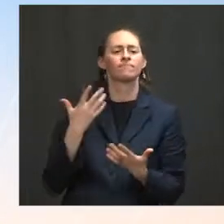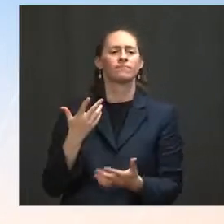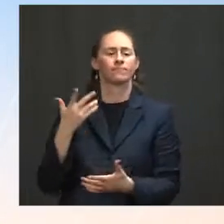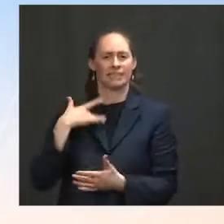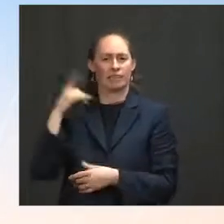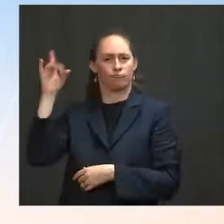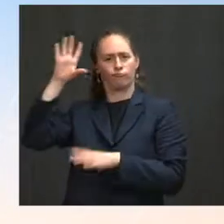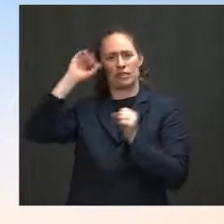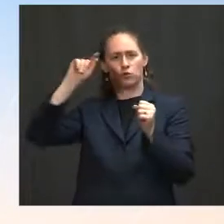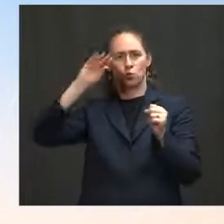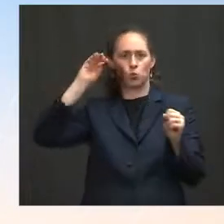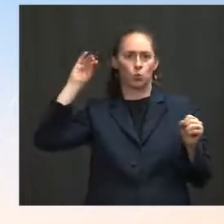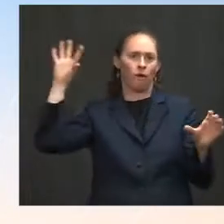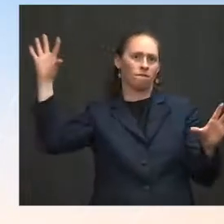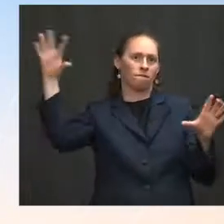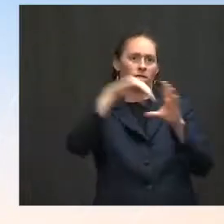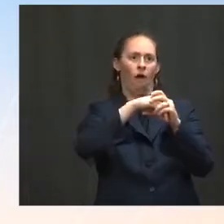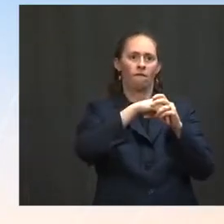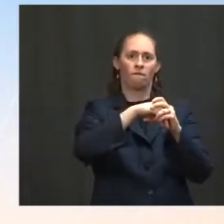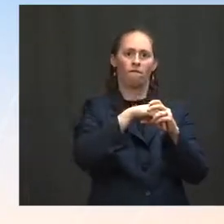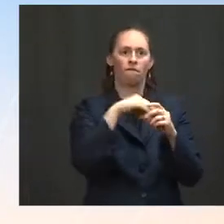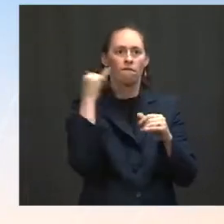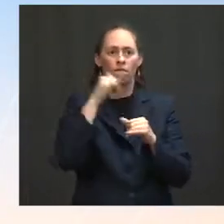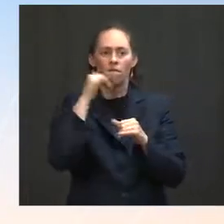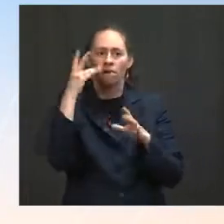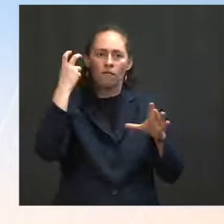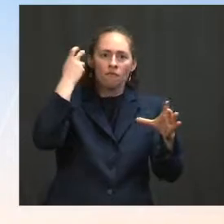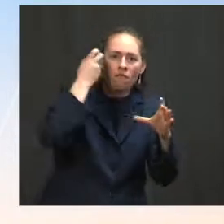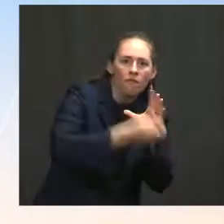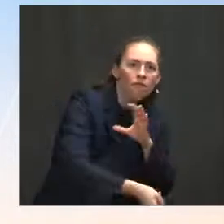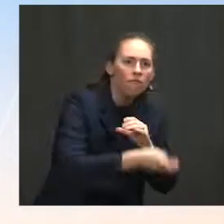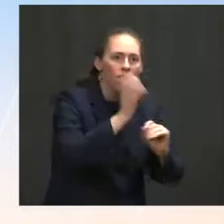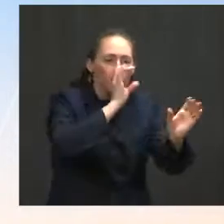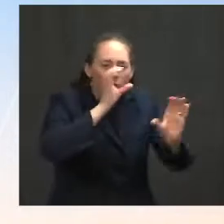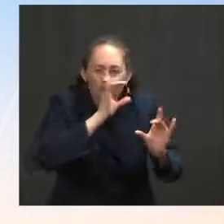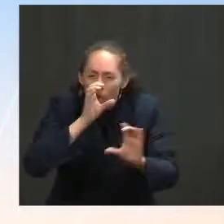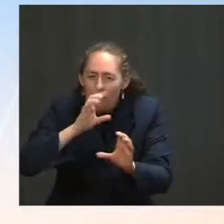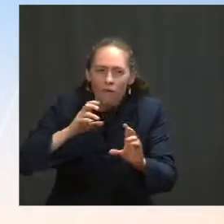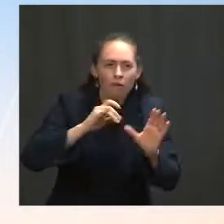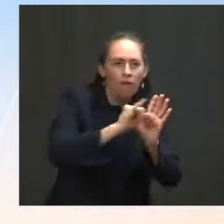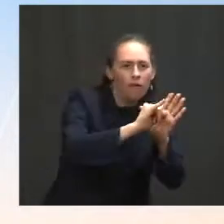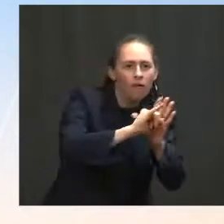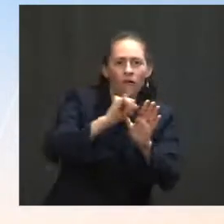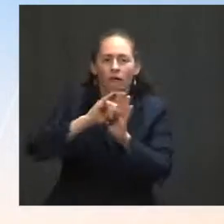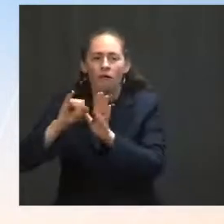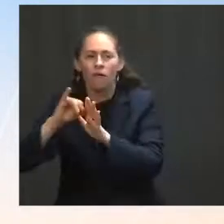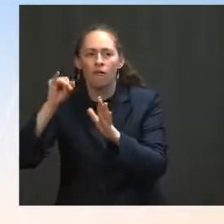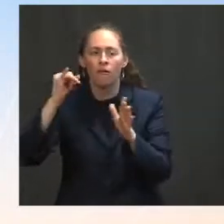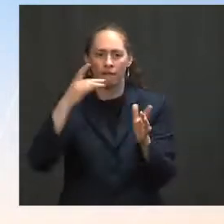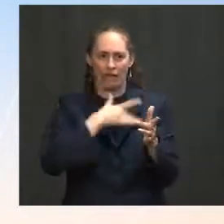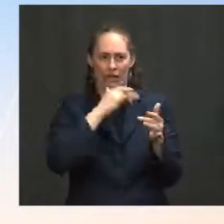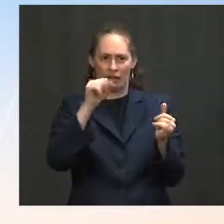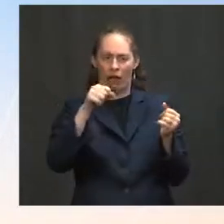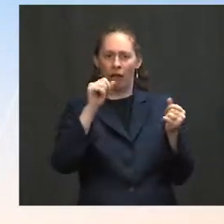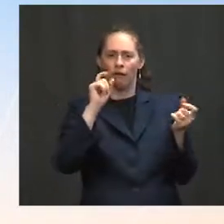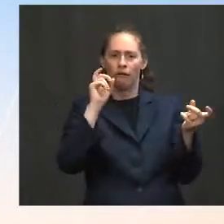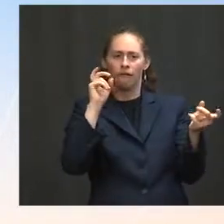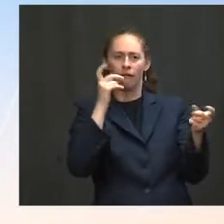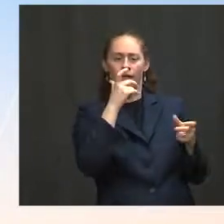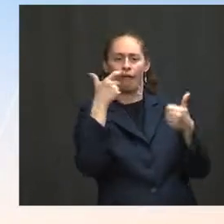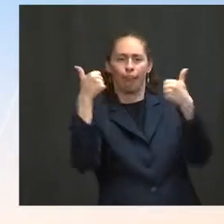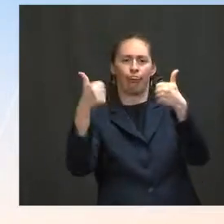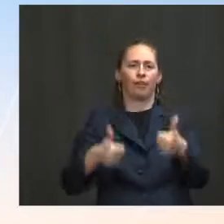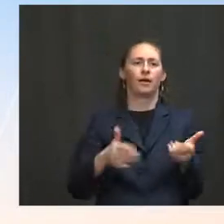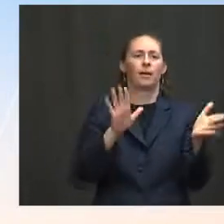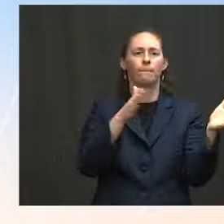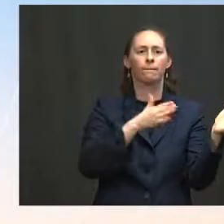their solutions in search of a problem, and threaten to undo progress by undermining free markets that are premised on the false notion our workers